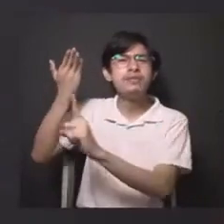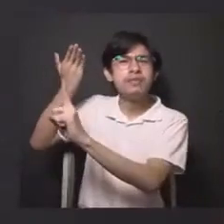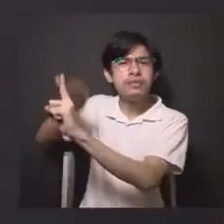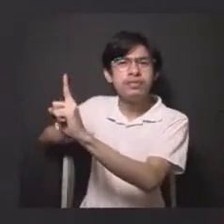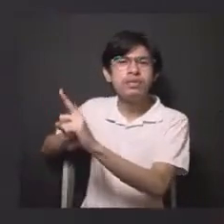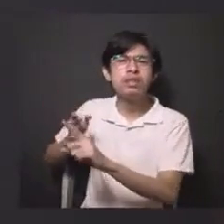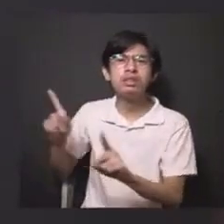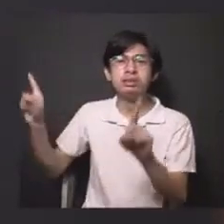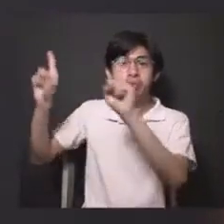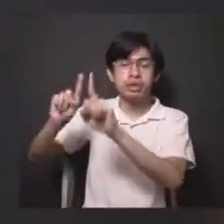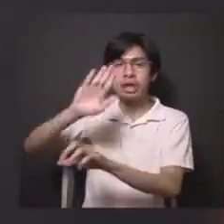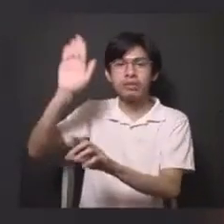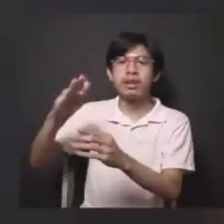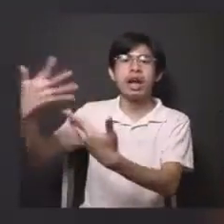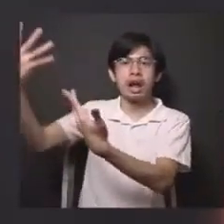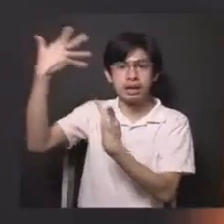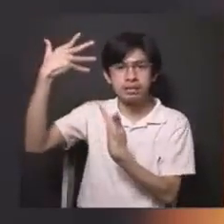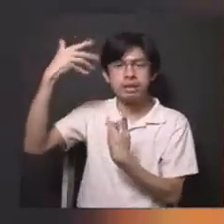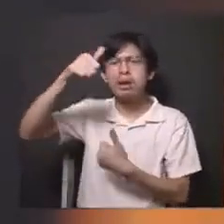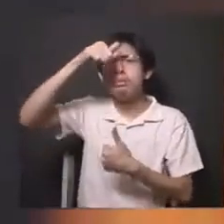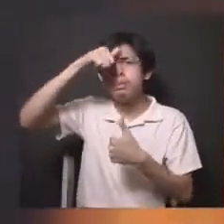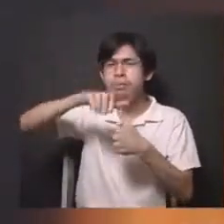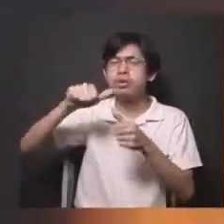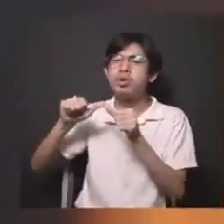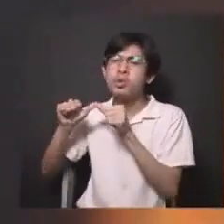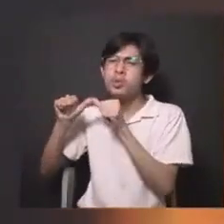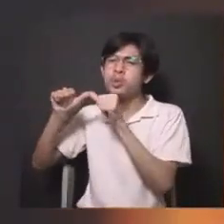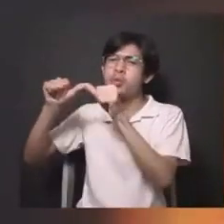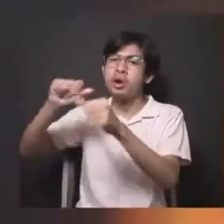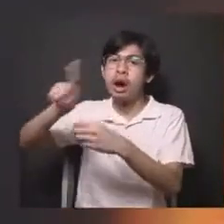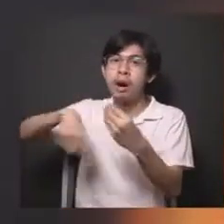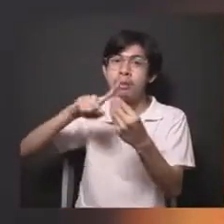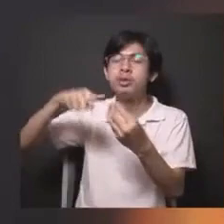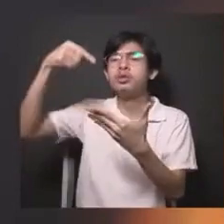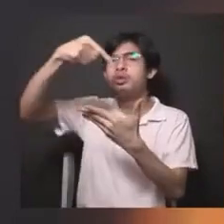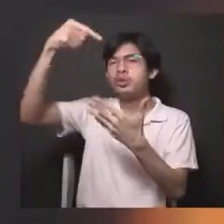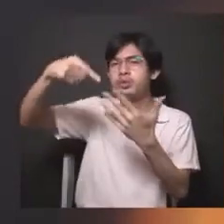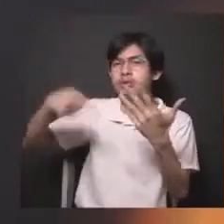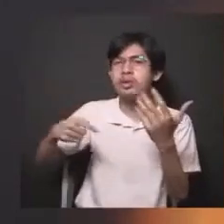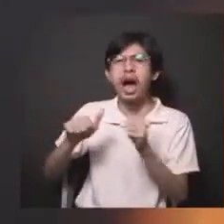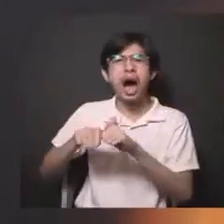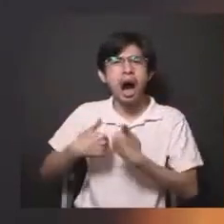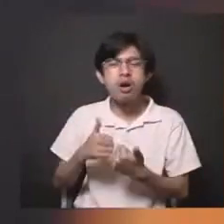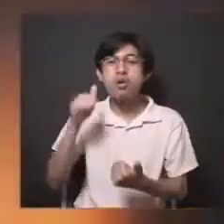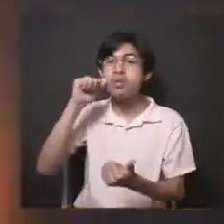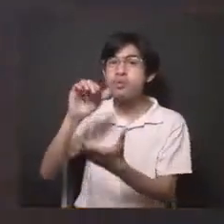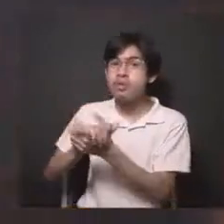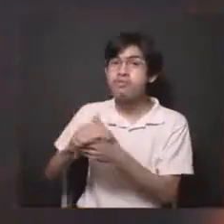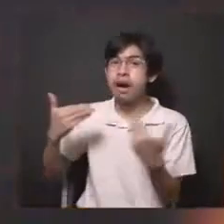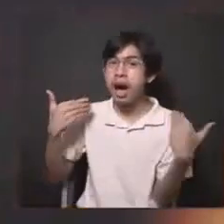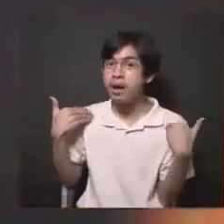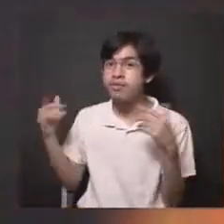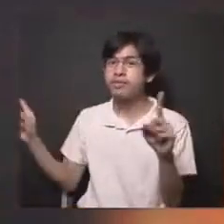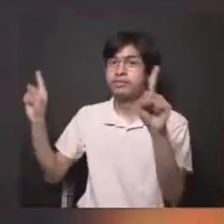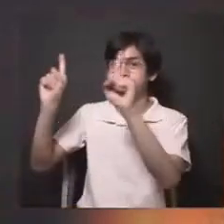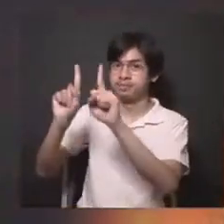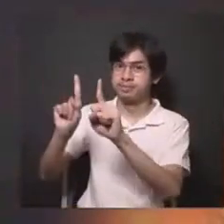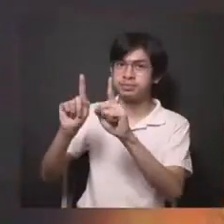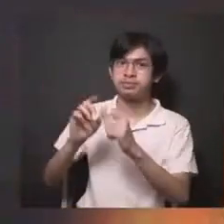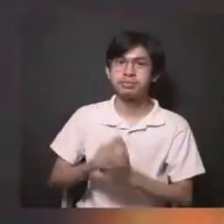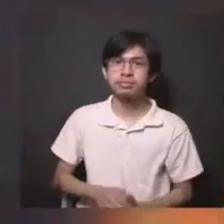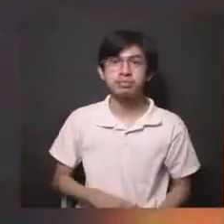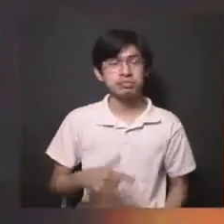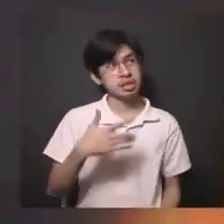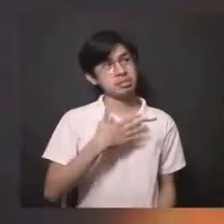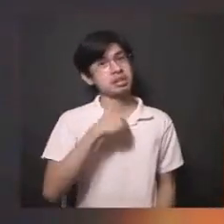that." He went on and on about this and about that and how the wife was there. And then the wife was getting teary-eyed at